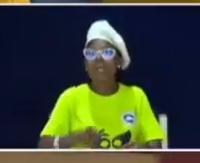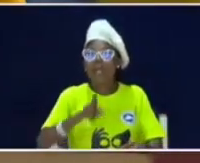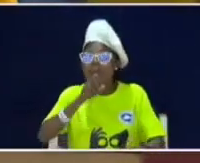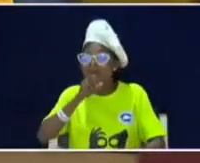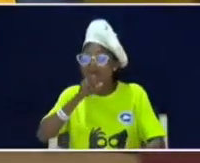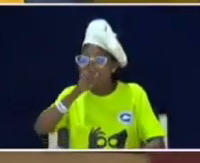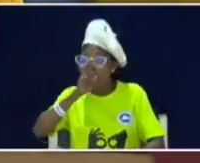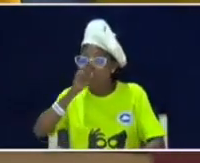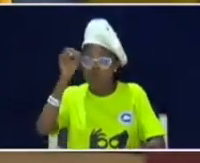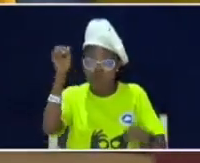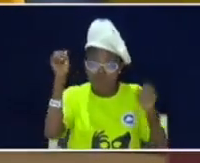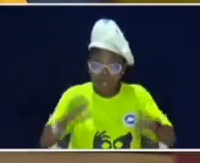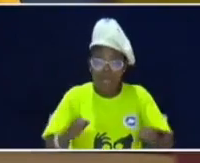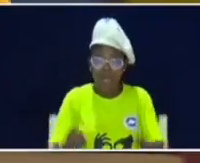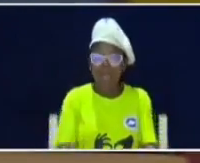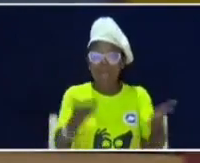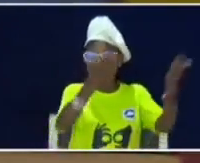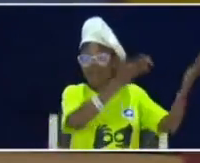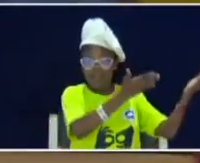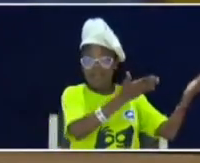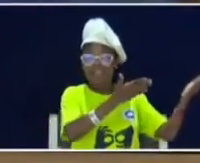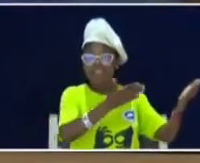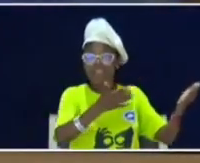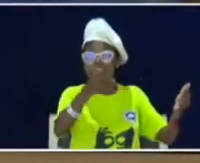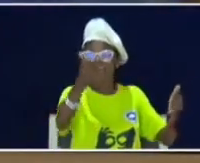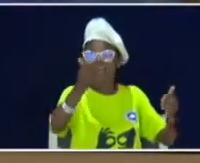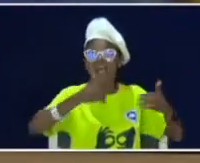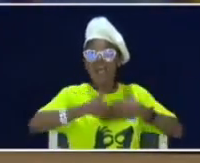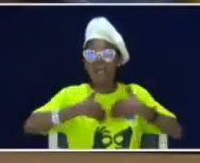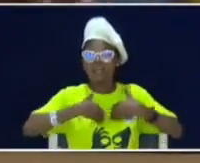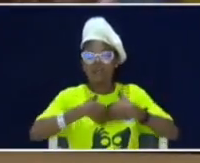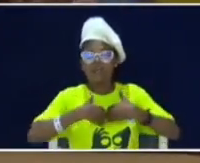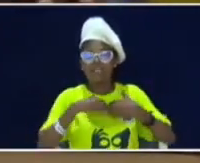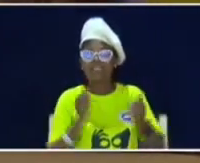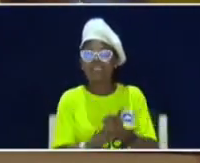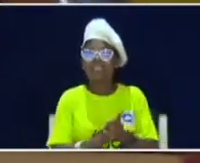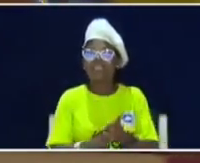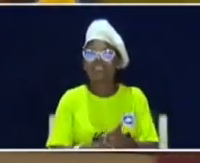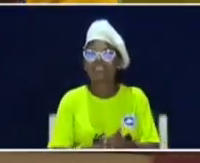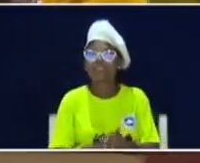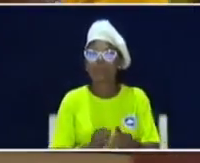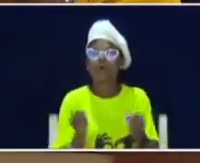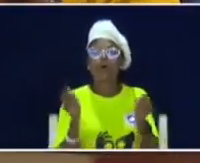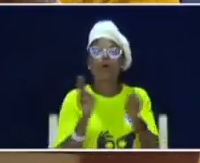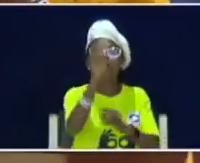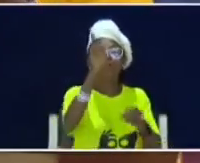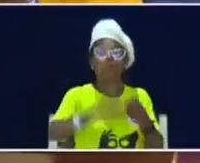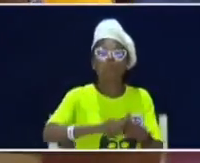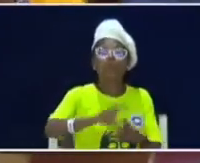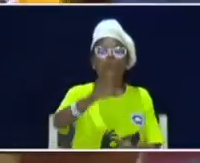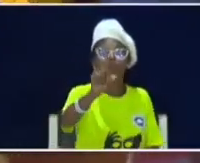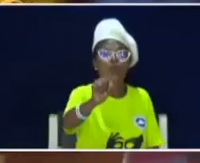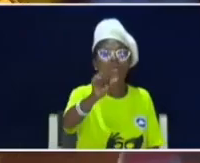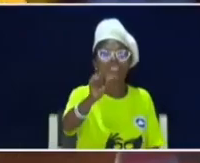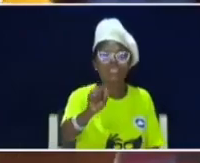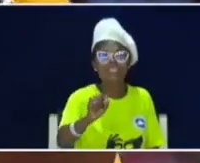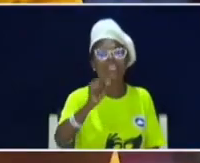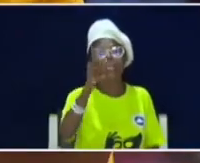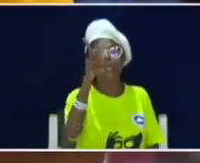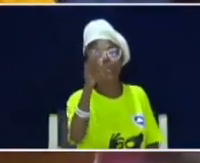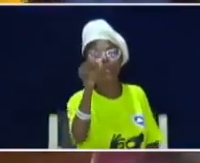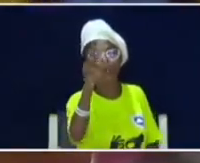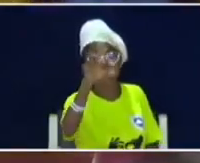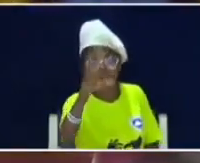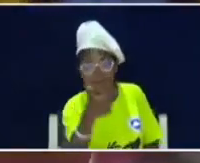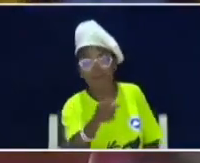prey that is up to 20 kilograms. Tonight, I want to tell you that greater is he that is